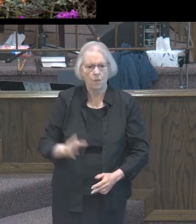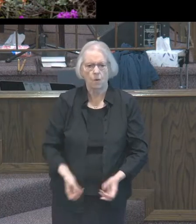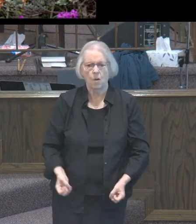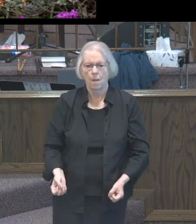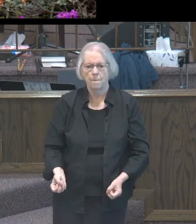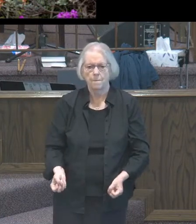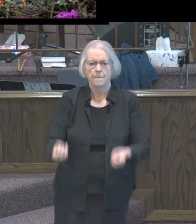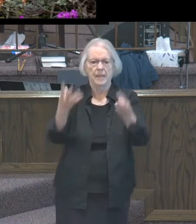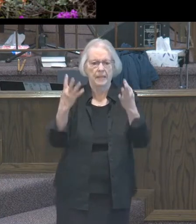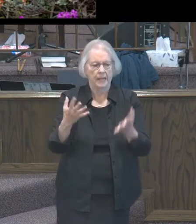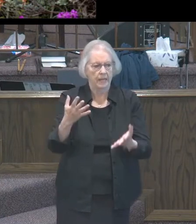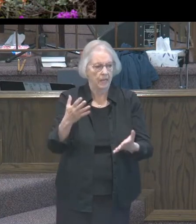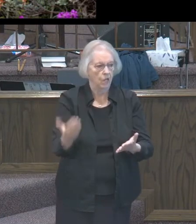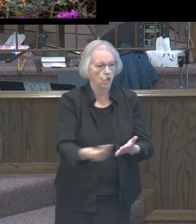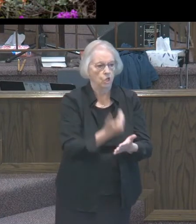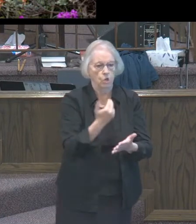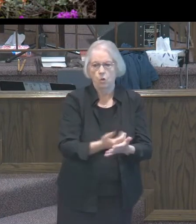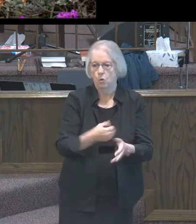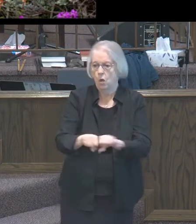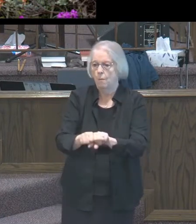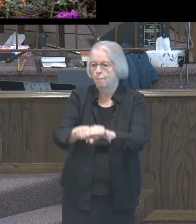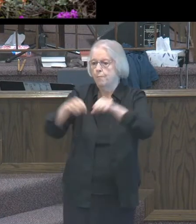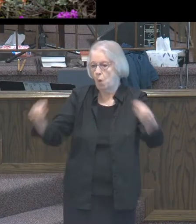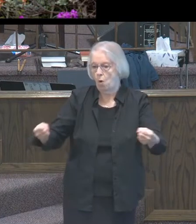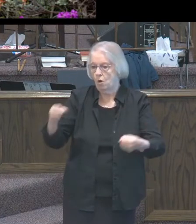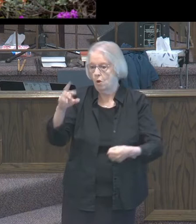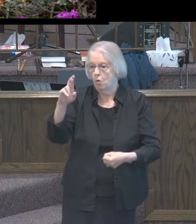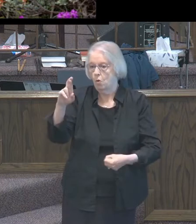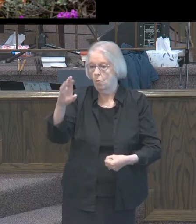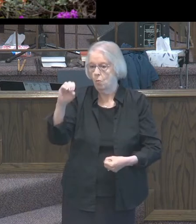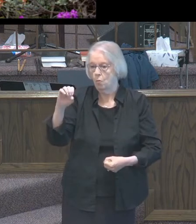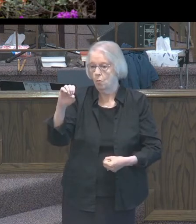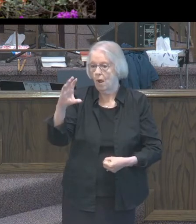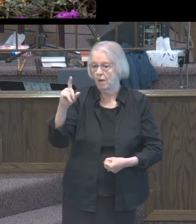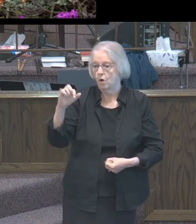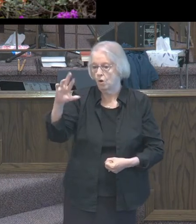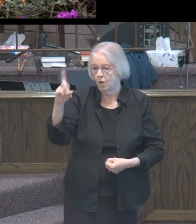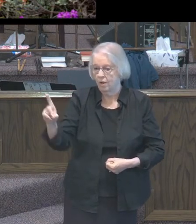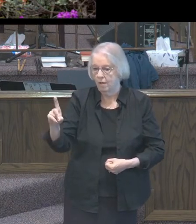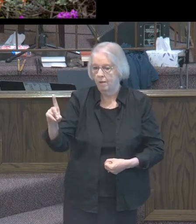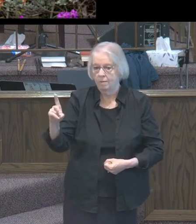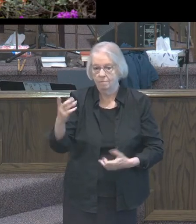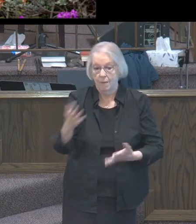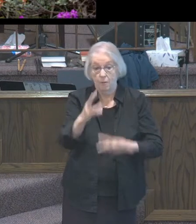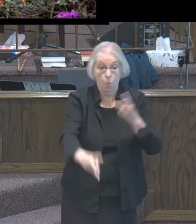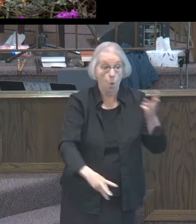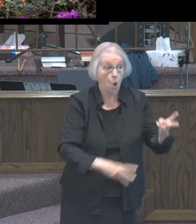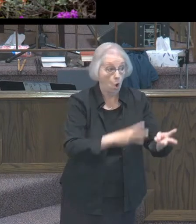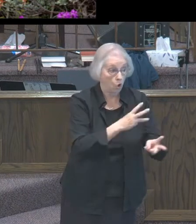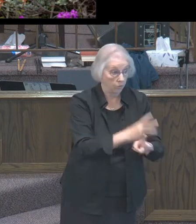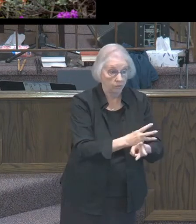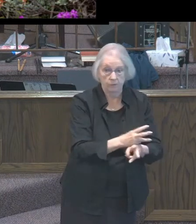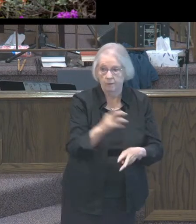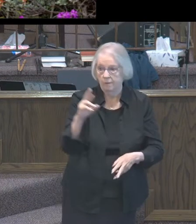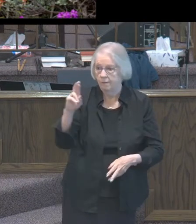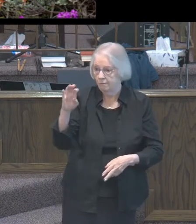records set, either Olympic records or world records. So what, you say? What these